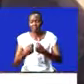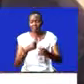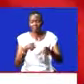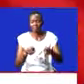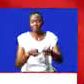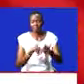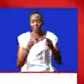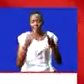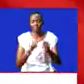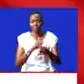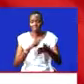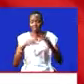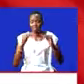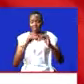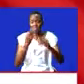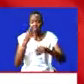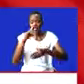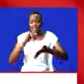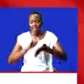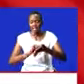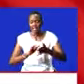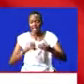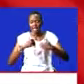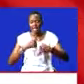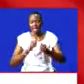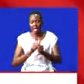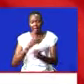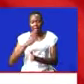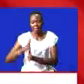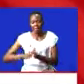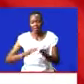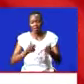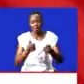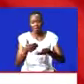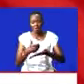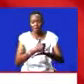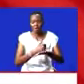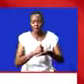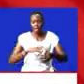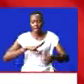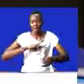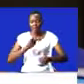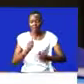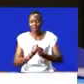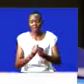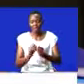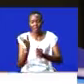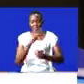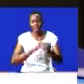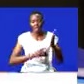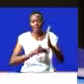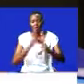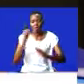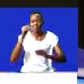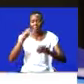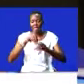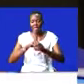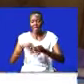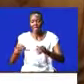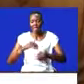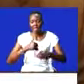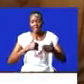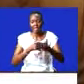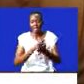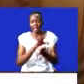bende dhi neno ni oket chenro mag choko omenda kod mwandu madwarore mondo okony e ting'o malo dongruok e alwora ma dho wedhe mopogore